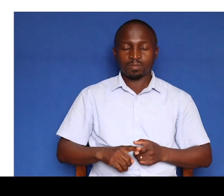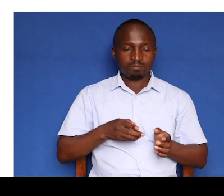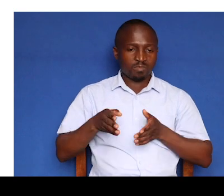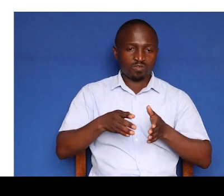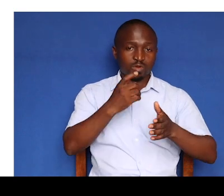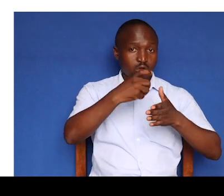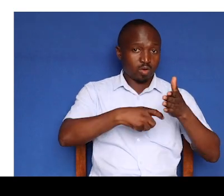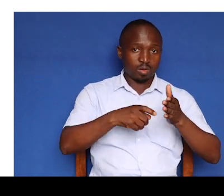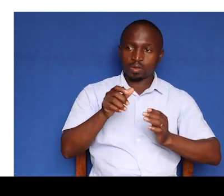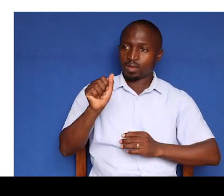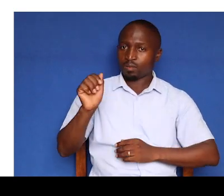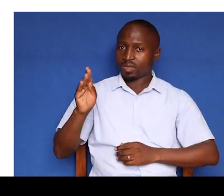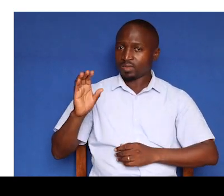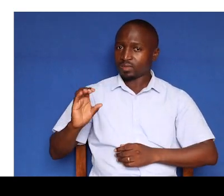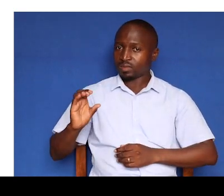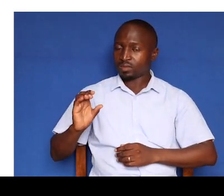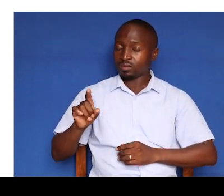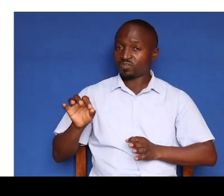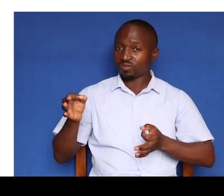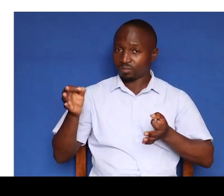Tax systems A, B, and C.